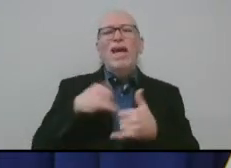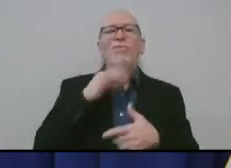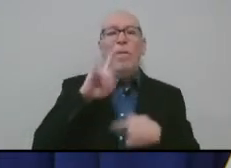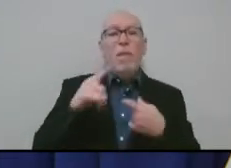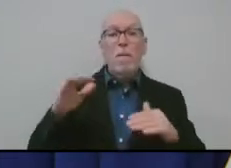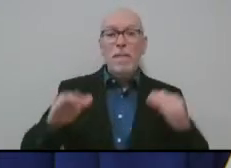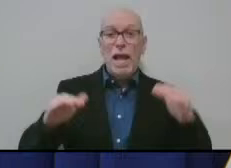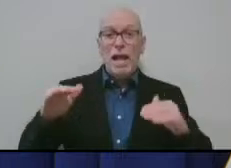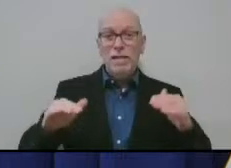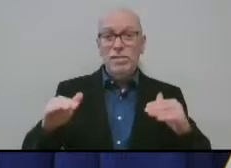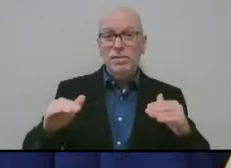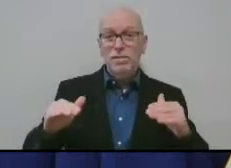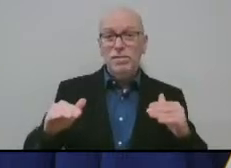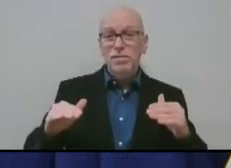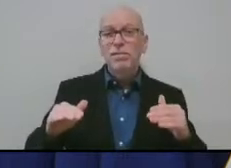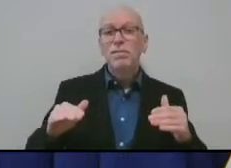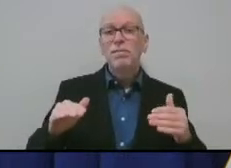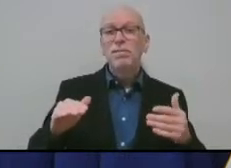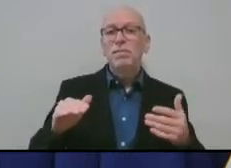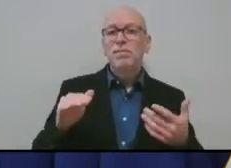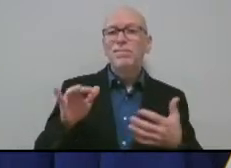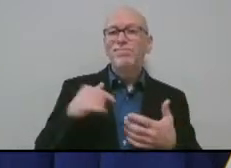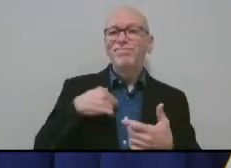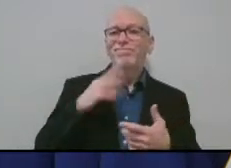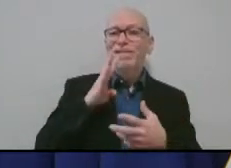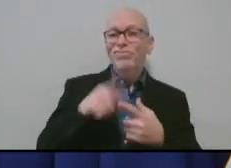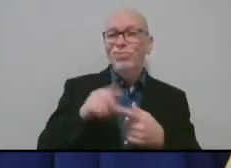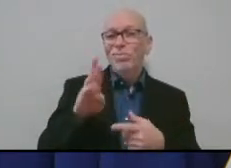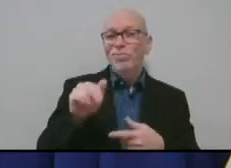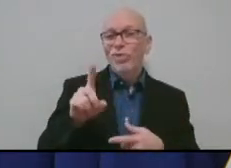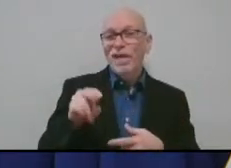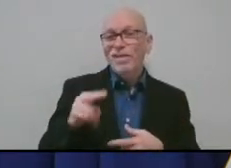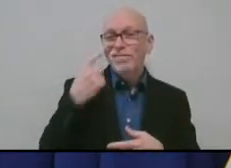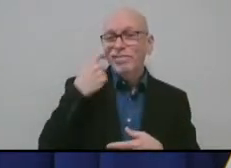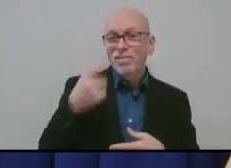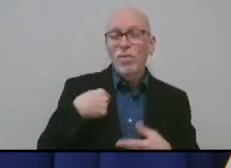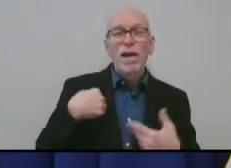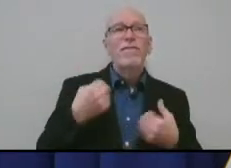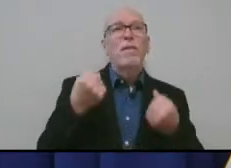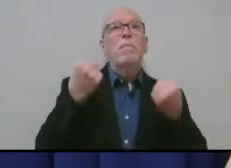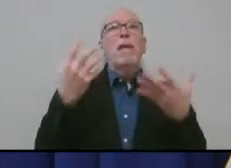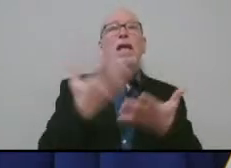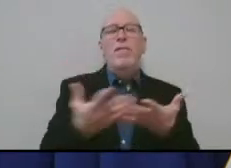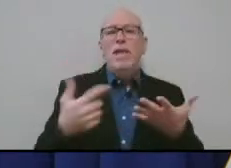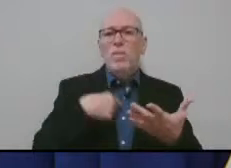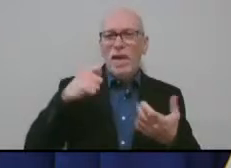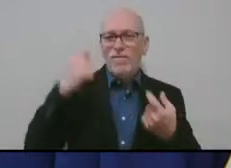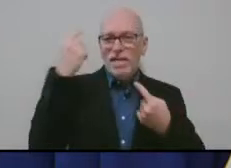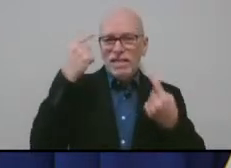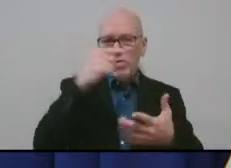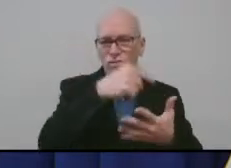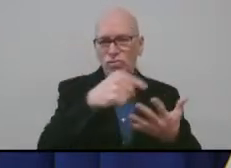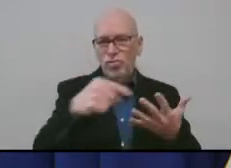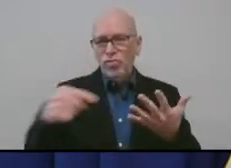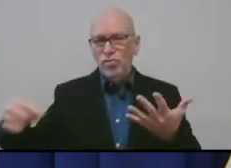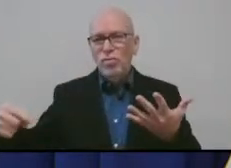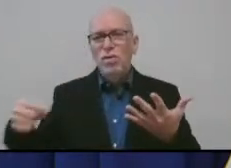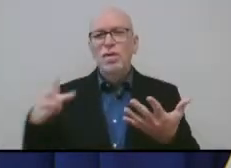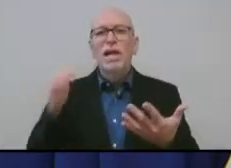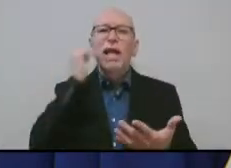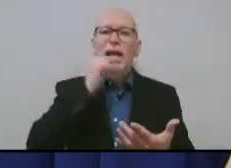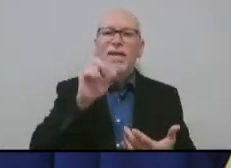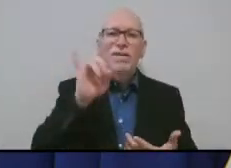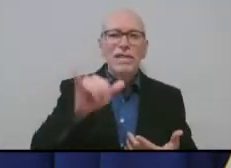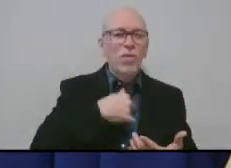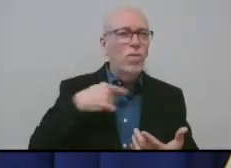to Brandon. We have a lot of factors that we have to consider, and we have to consider them on a day in, day out basis.